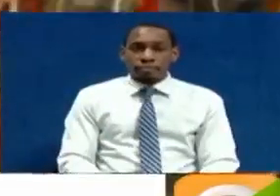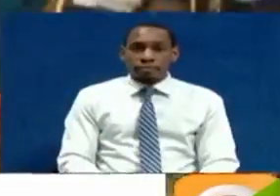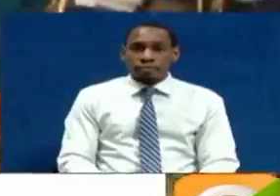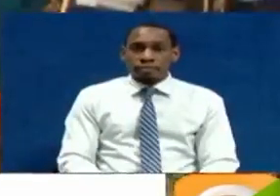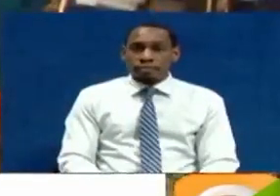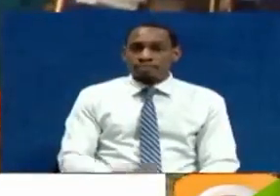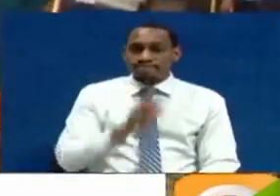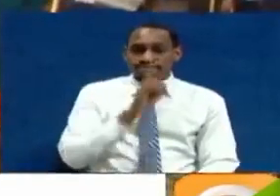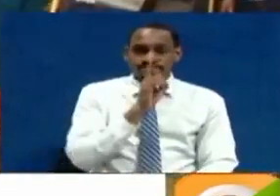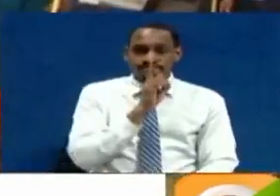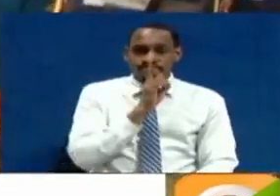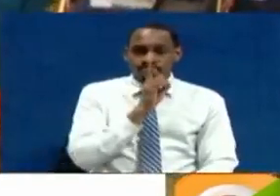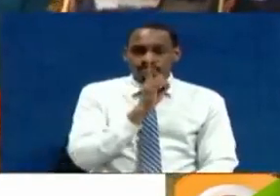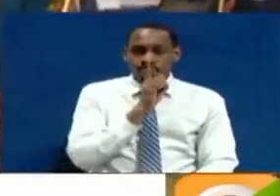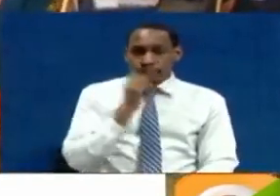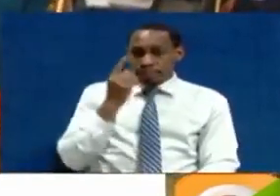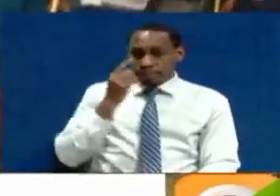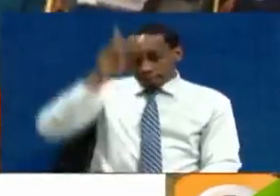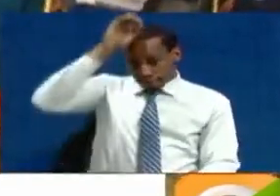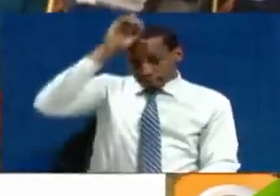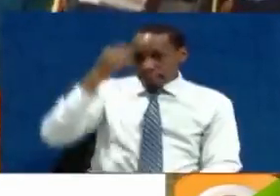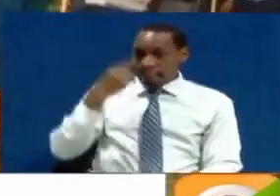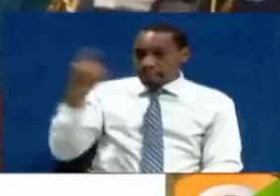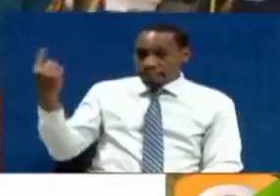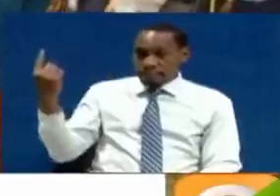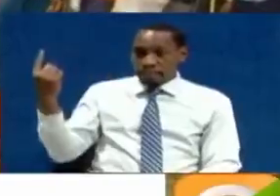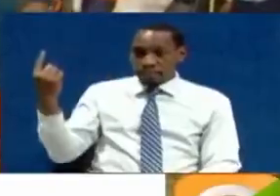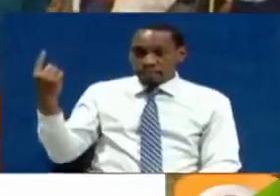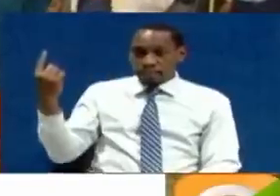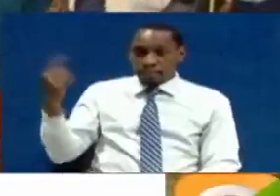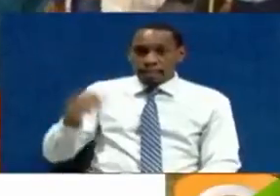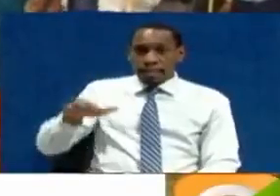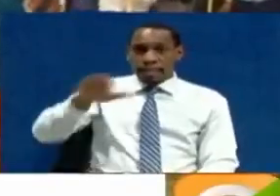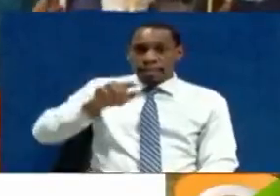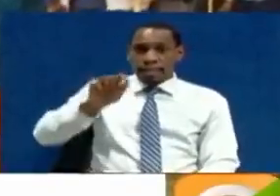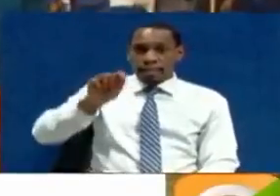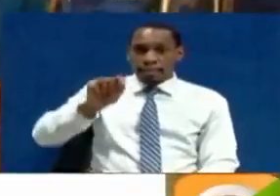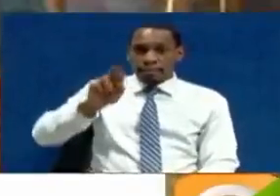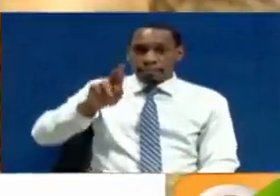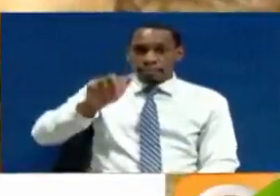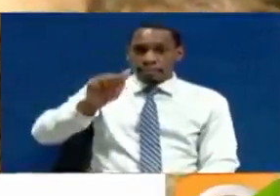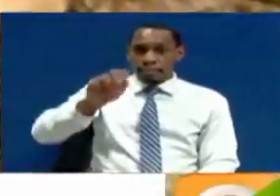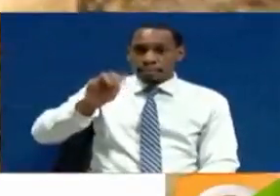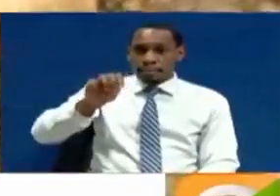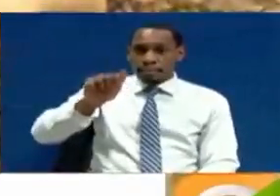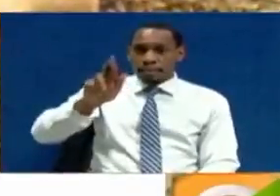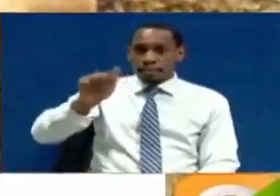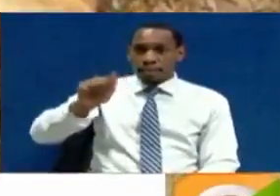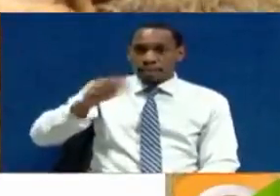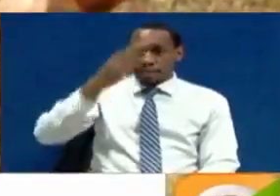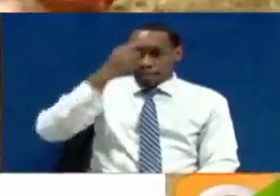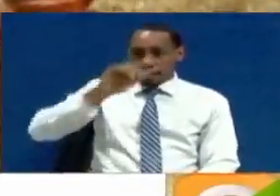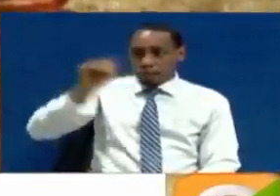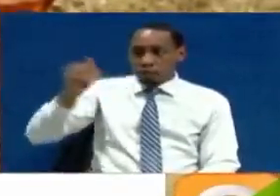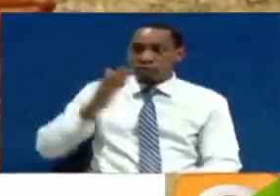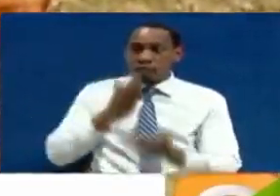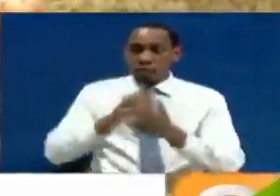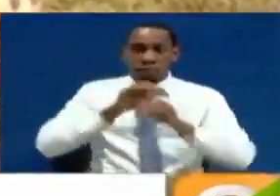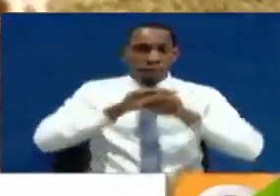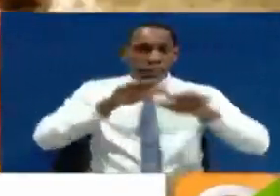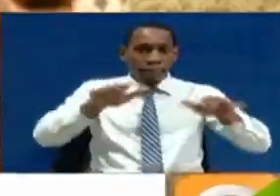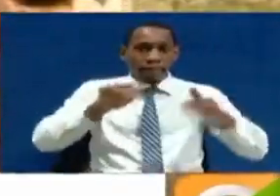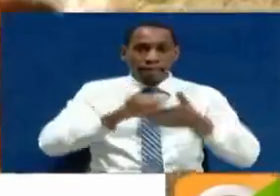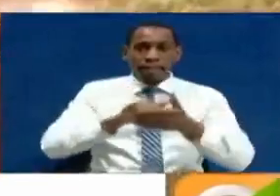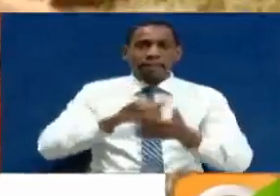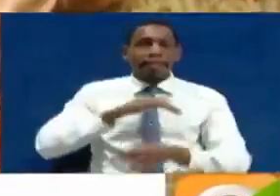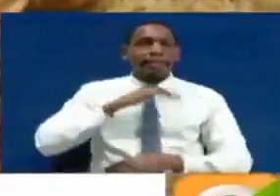The silence in Kikaat village, Kayan division in Transmara Narok County, was too loud Monday morning. A